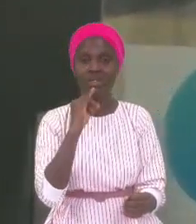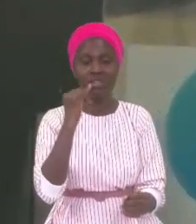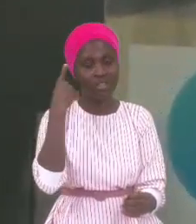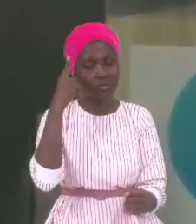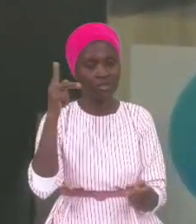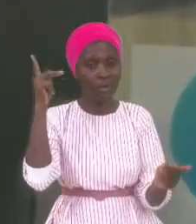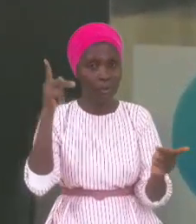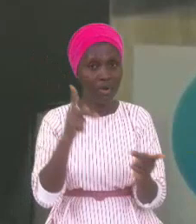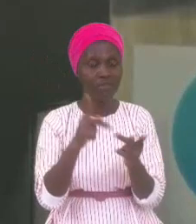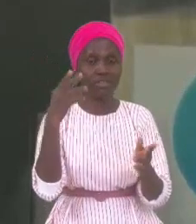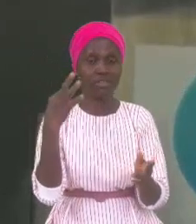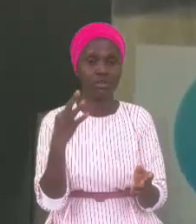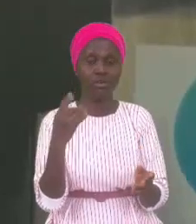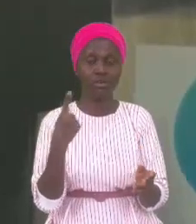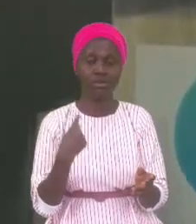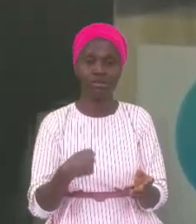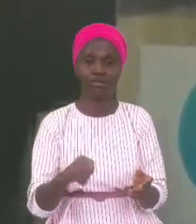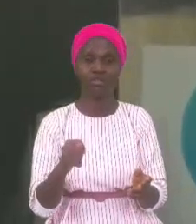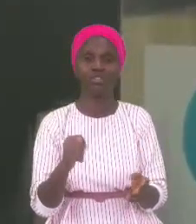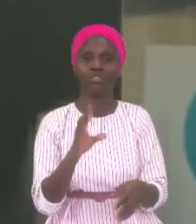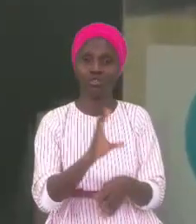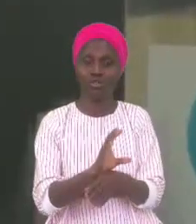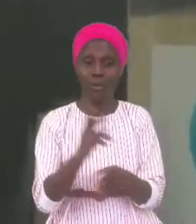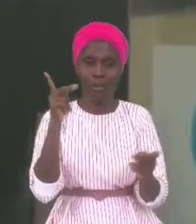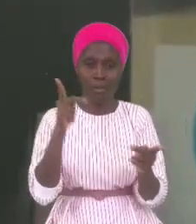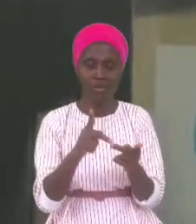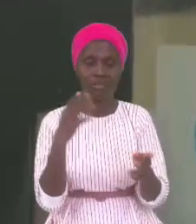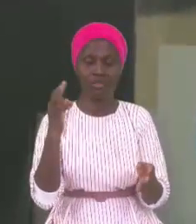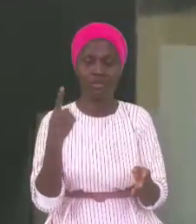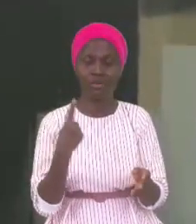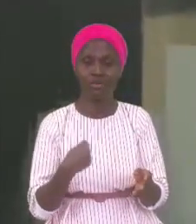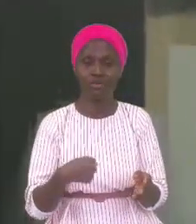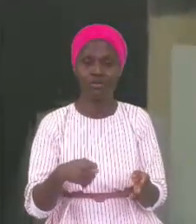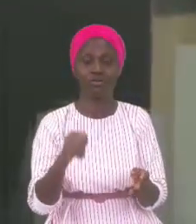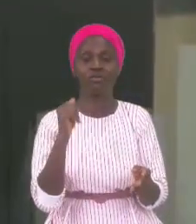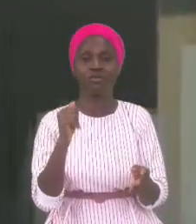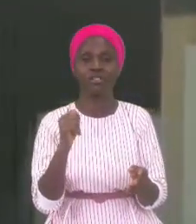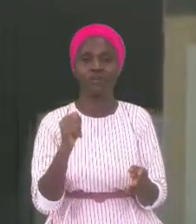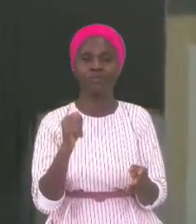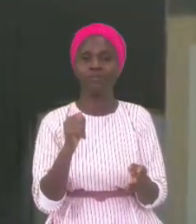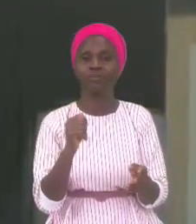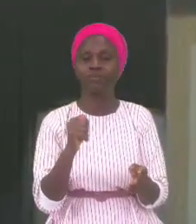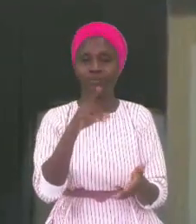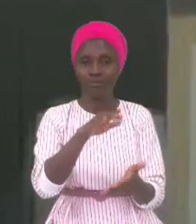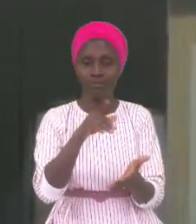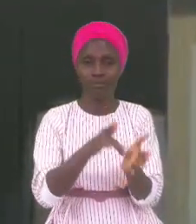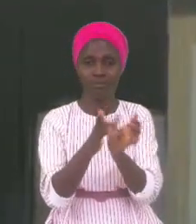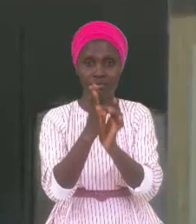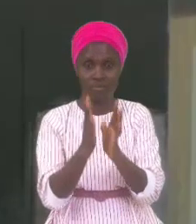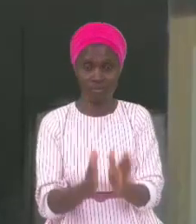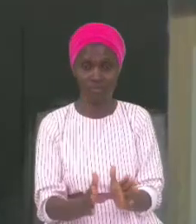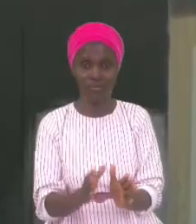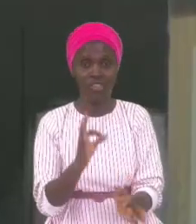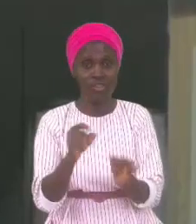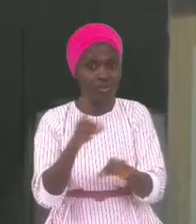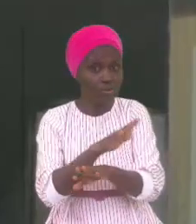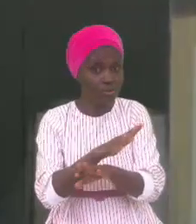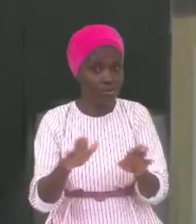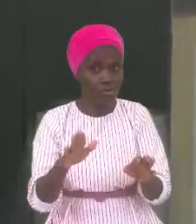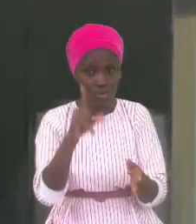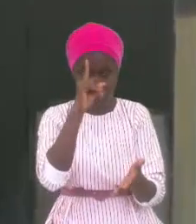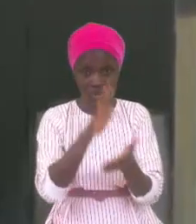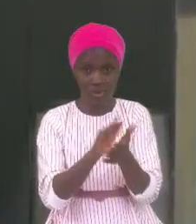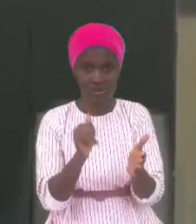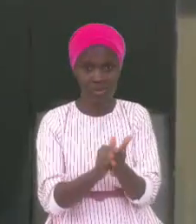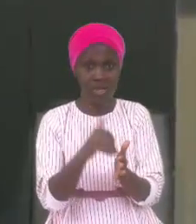of the saints. If you don't believe that, you know, a particular dress can be clean, so clean as safe, it's